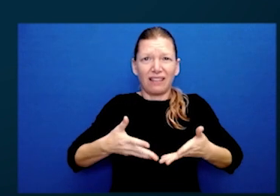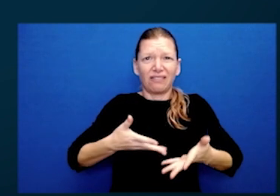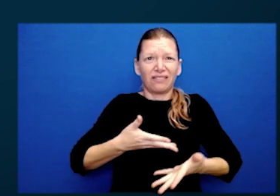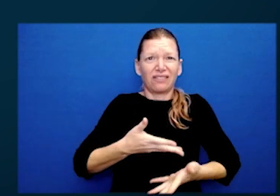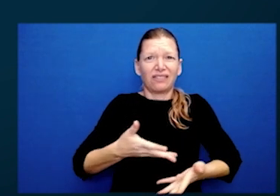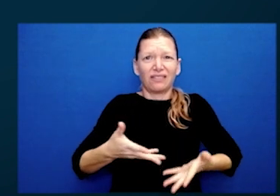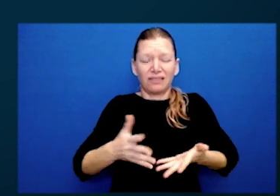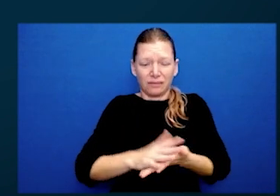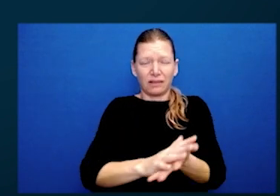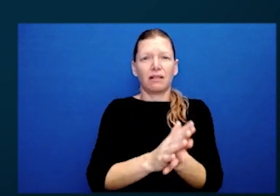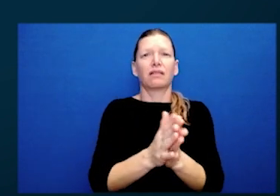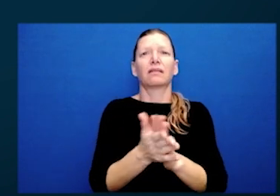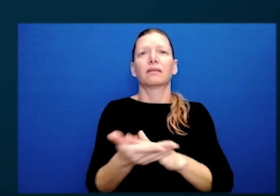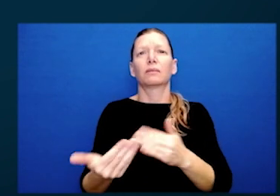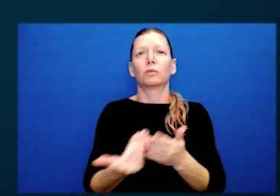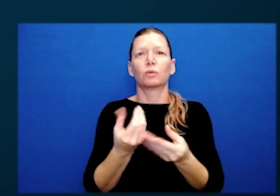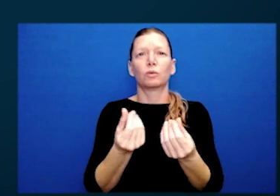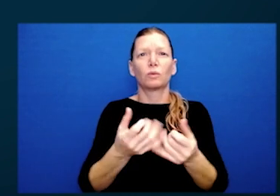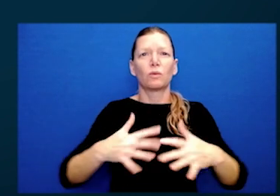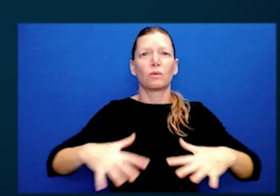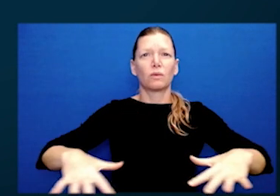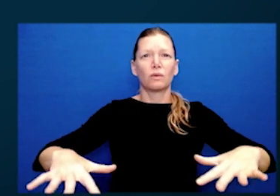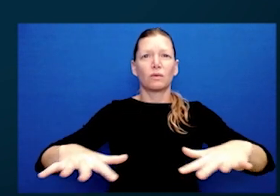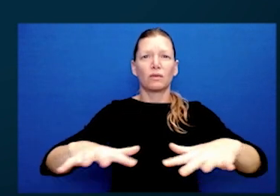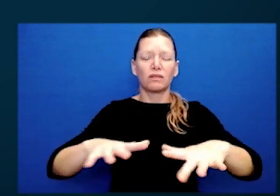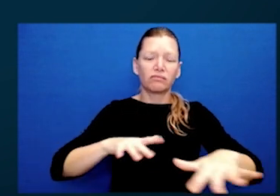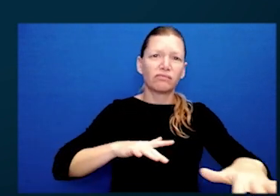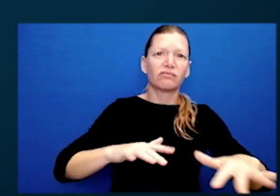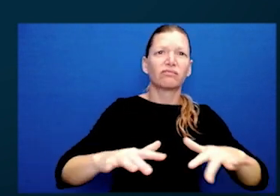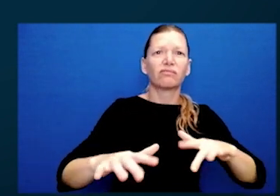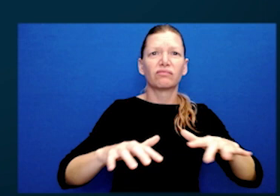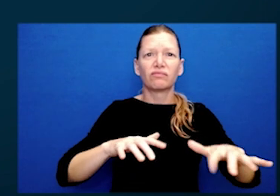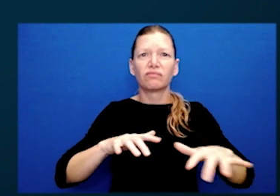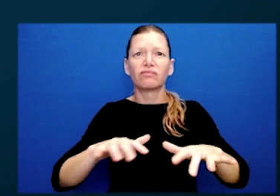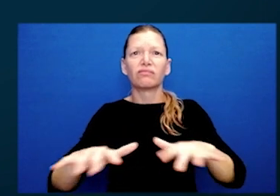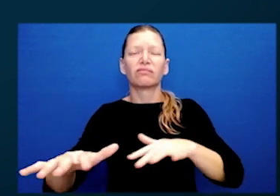remnants of what is left, they become new soil to work with.